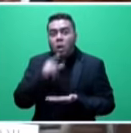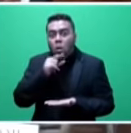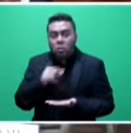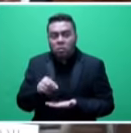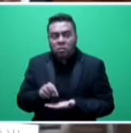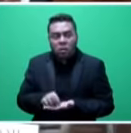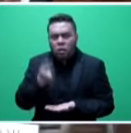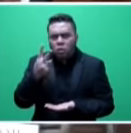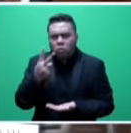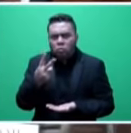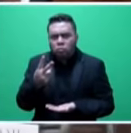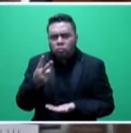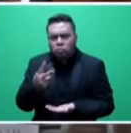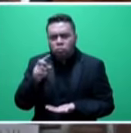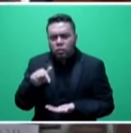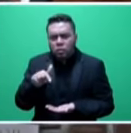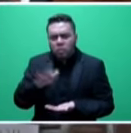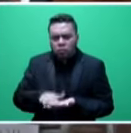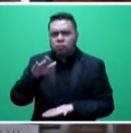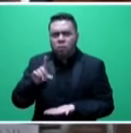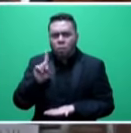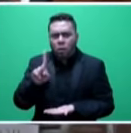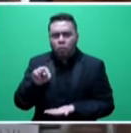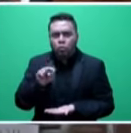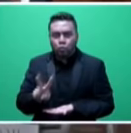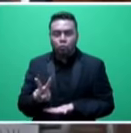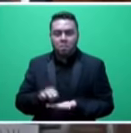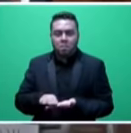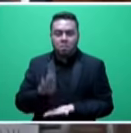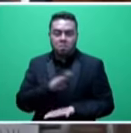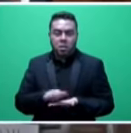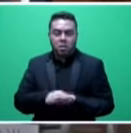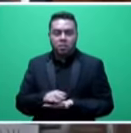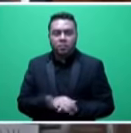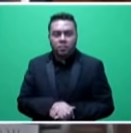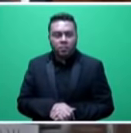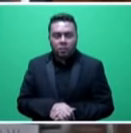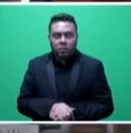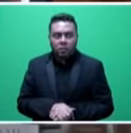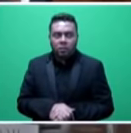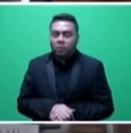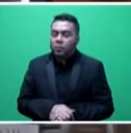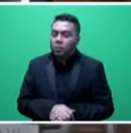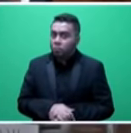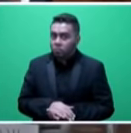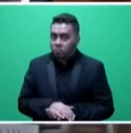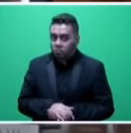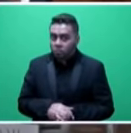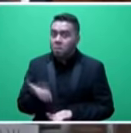billion, increased from 1.2 billion, increased by 1.2 from 1.5